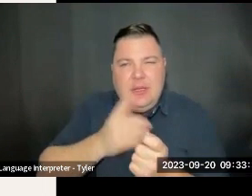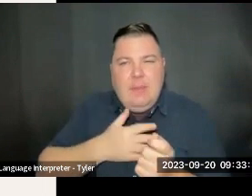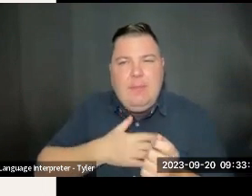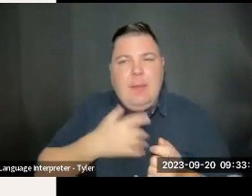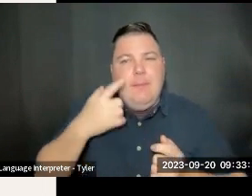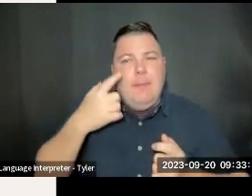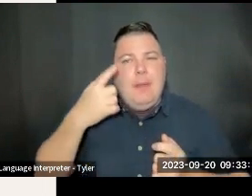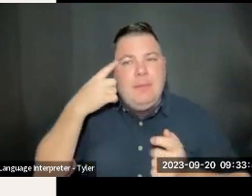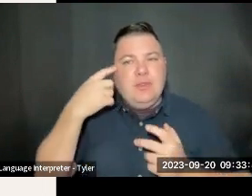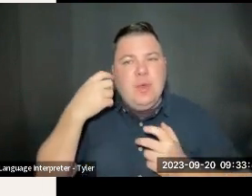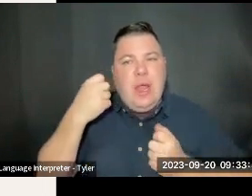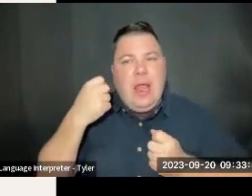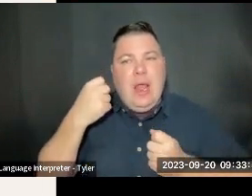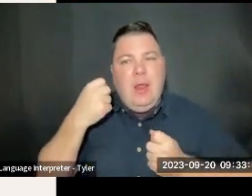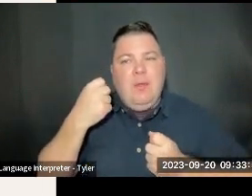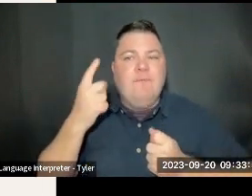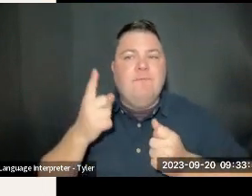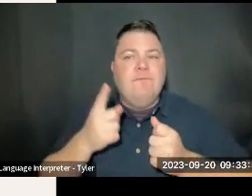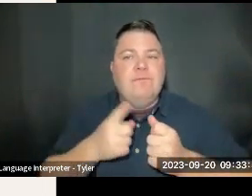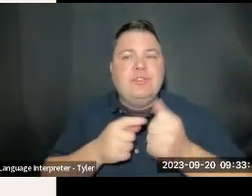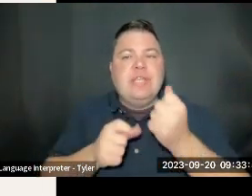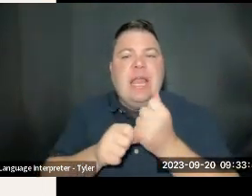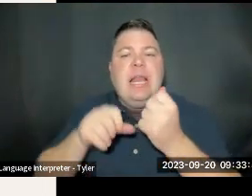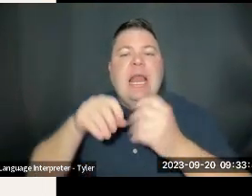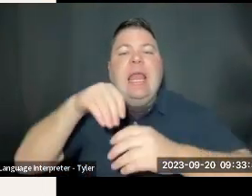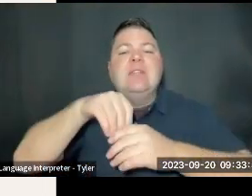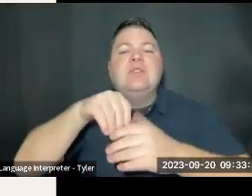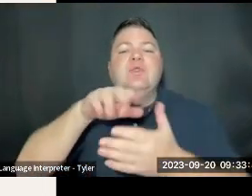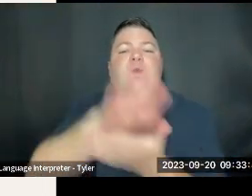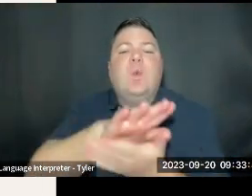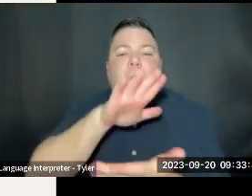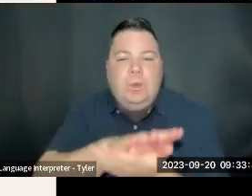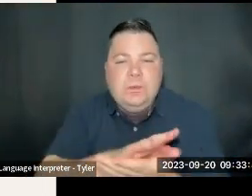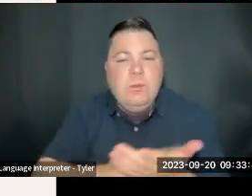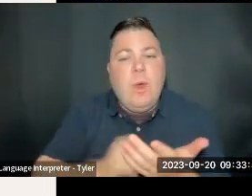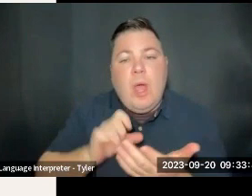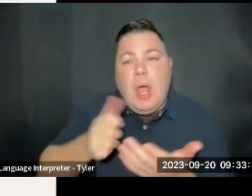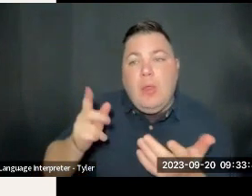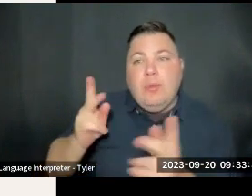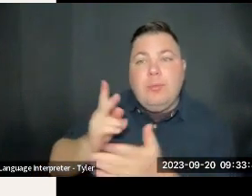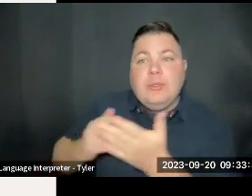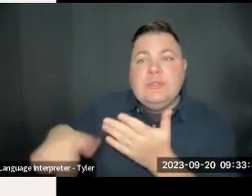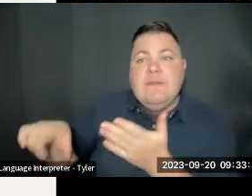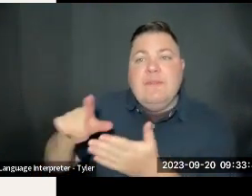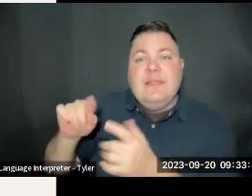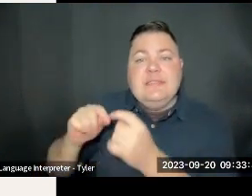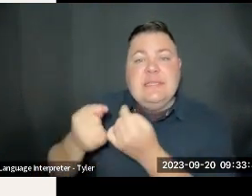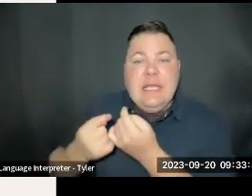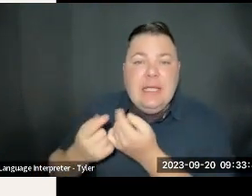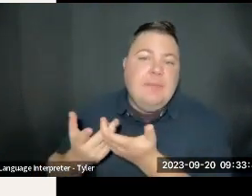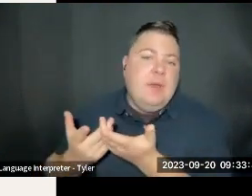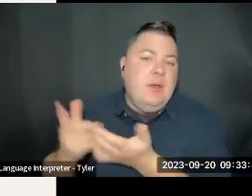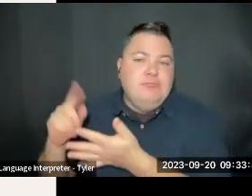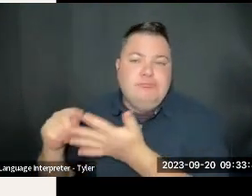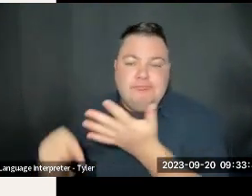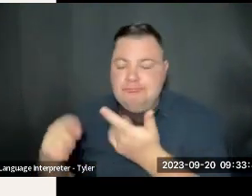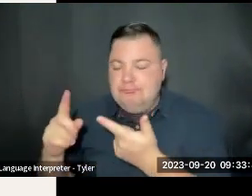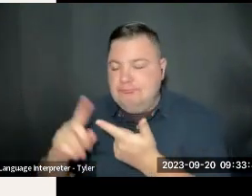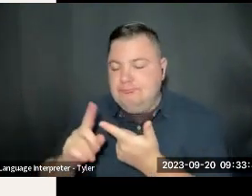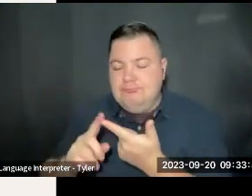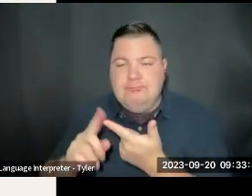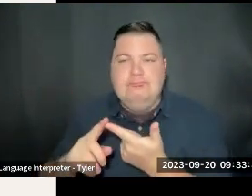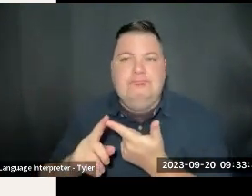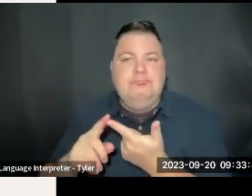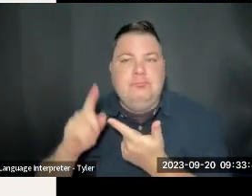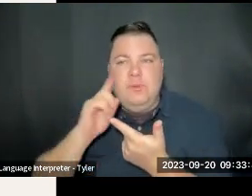in Schools, but we have several other members of our team that work on mental health first aid for